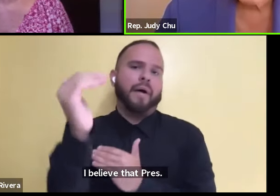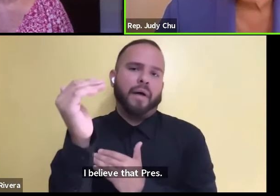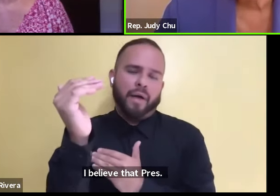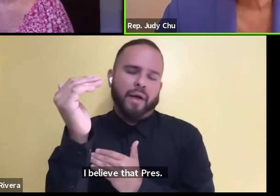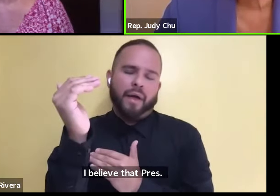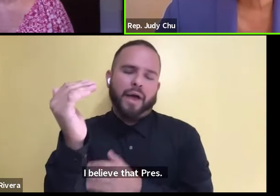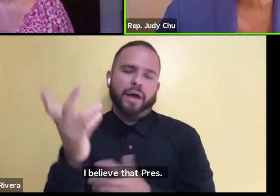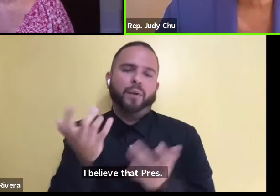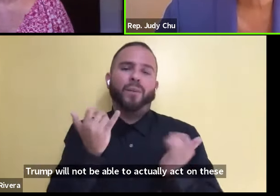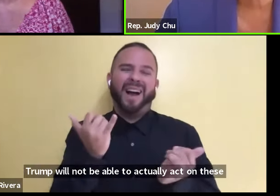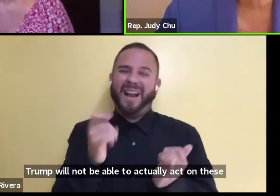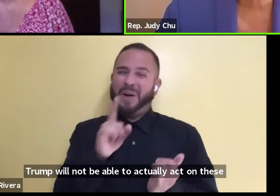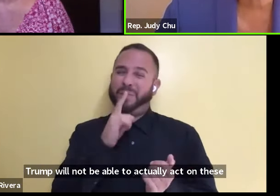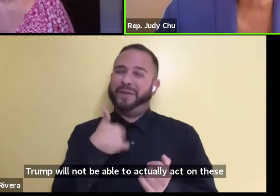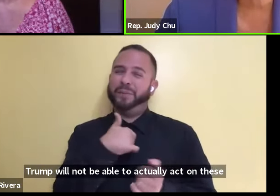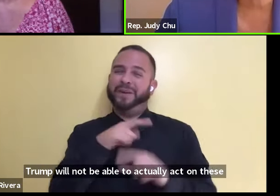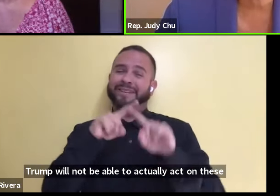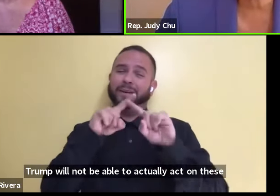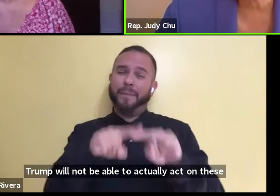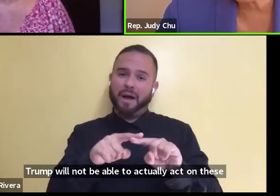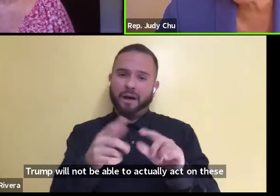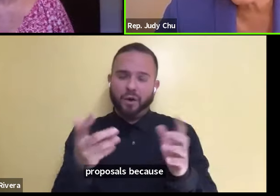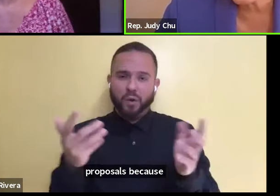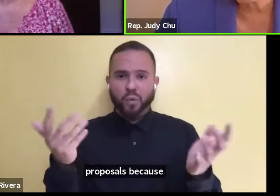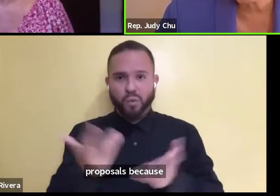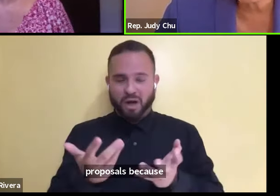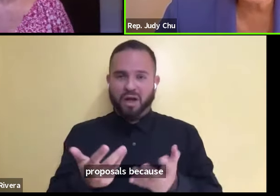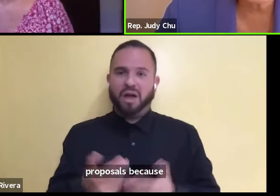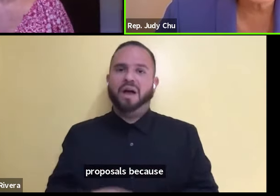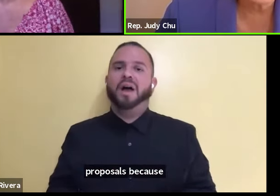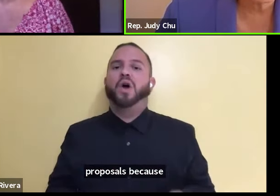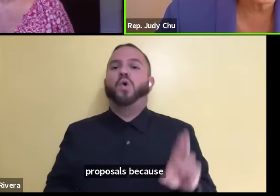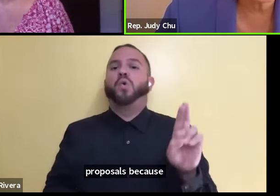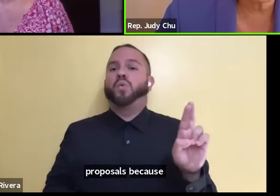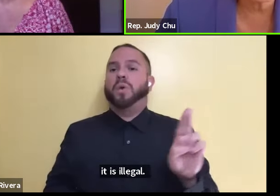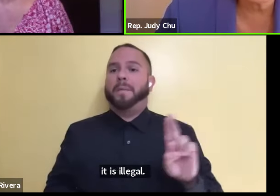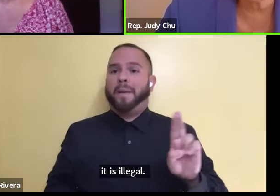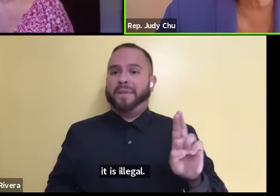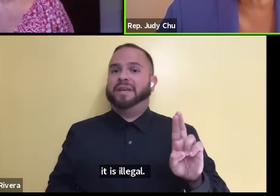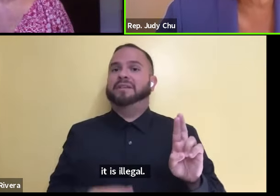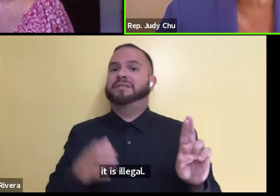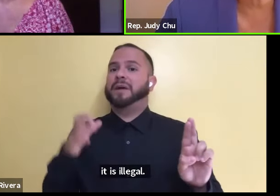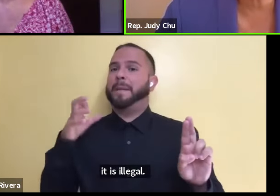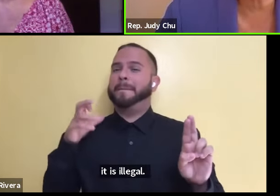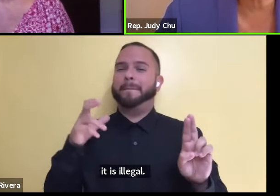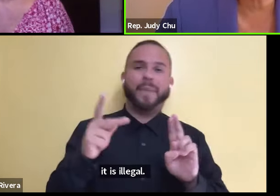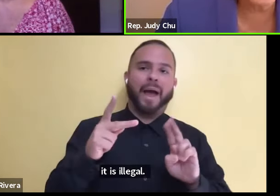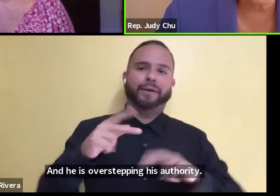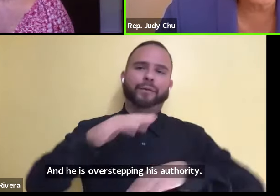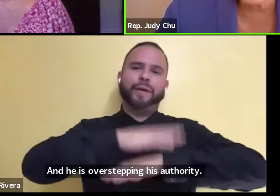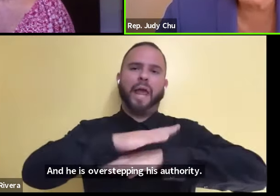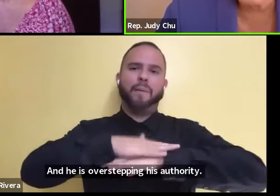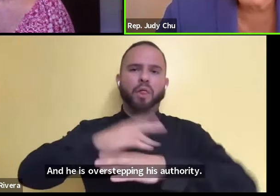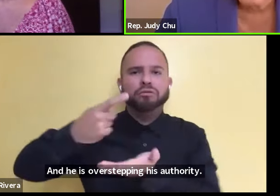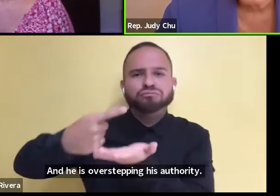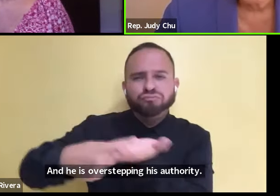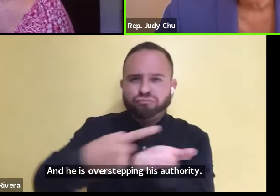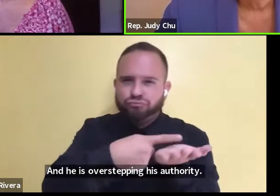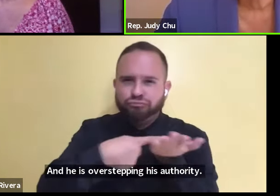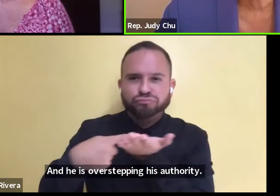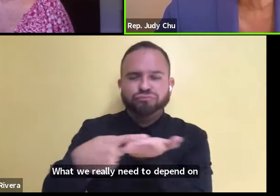on are for the Republicans to come back to the table. As you know, a couple of days ago, they walk